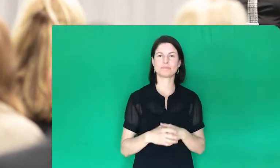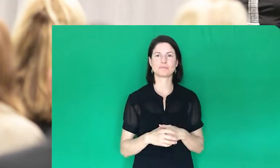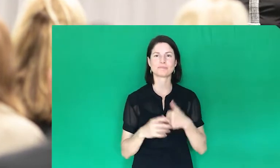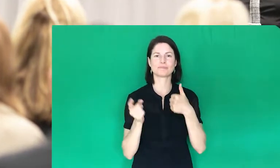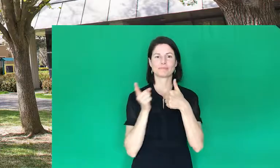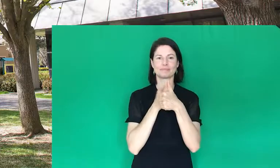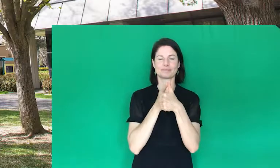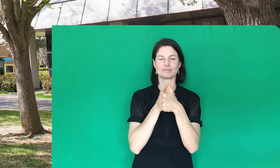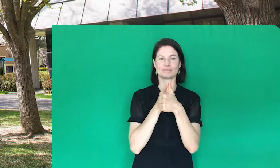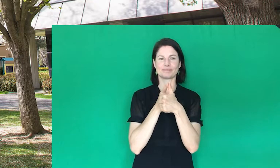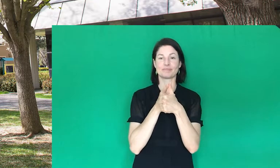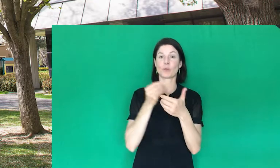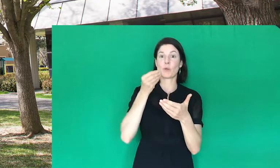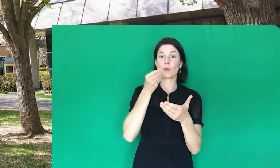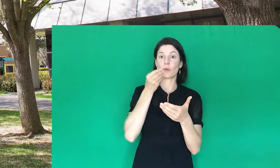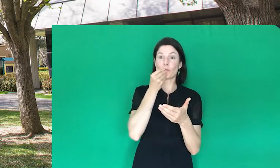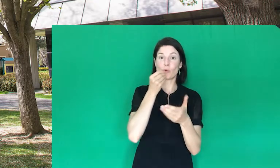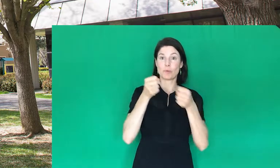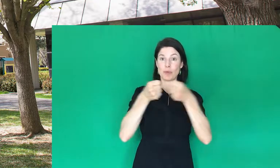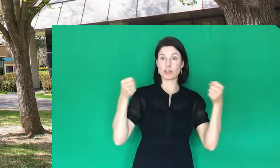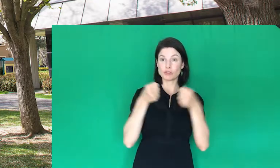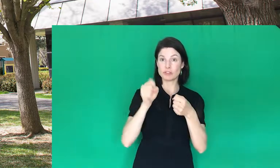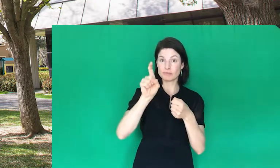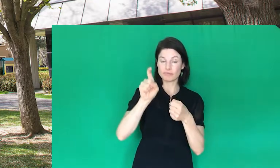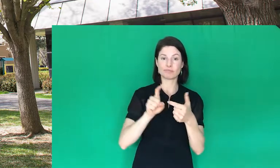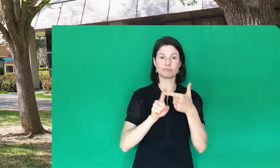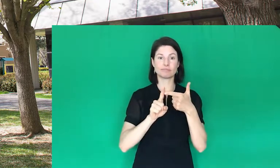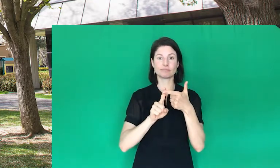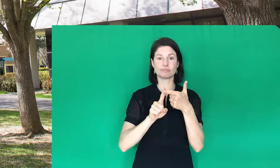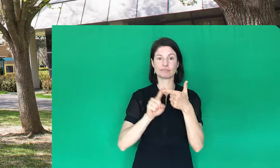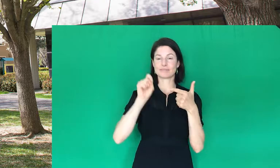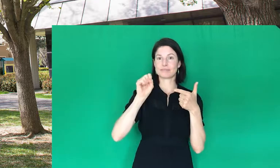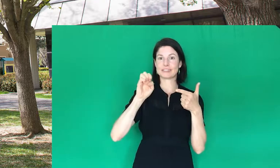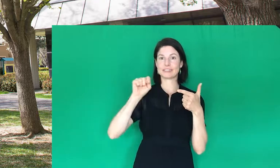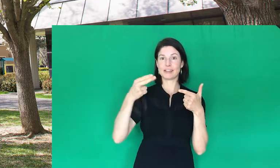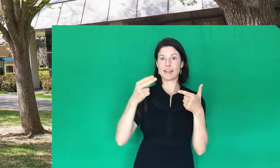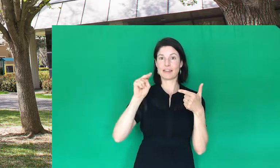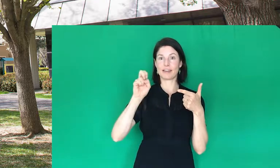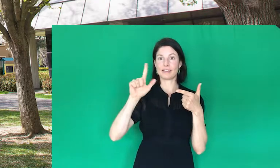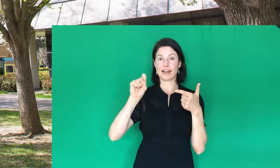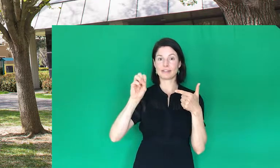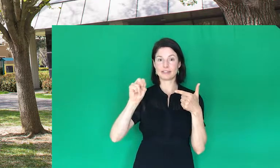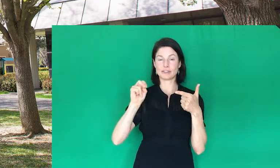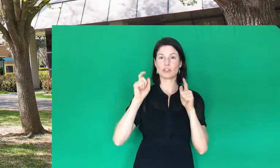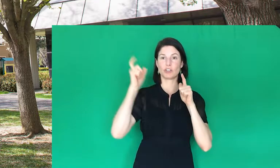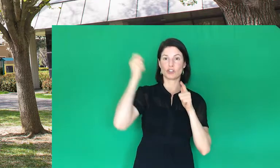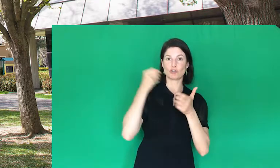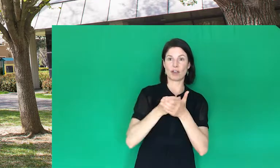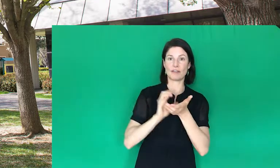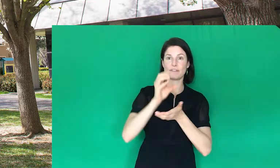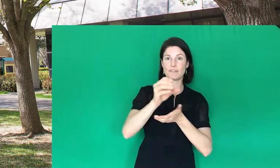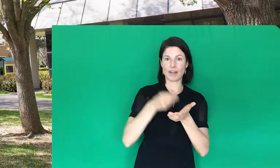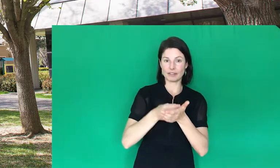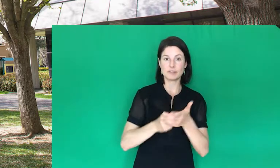State? A, the Food Pantry. B, the Seth Nelson Student Emergency Grant Fund. C, the